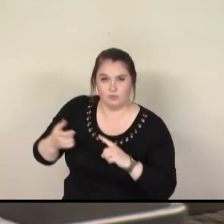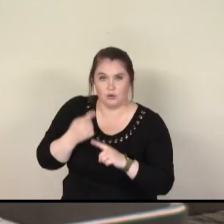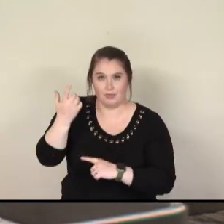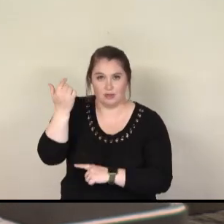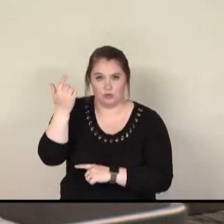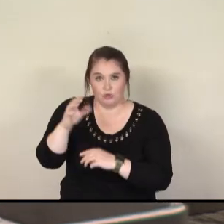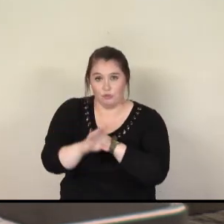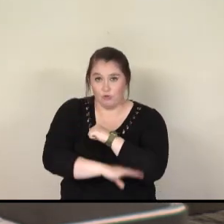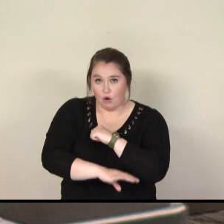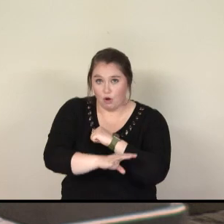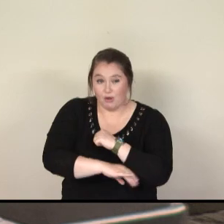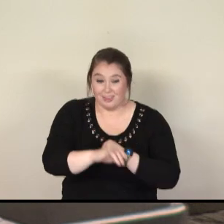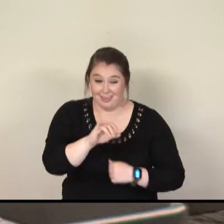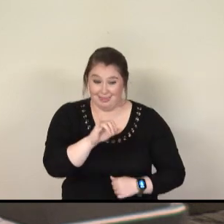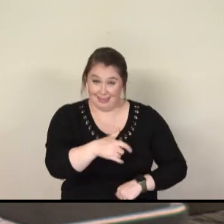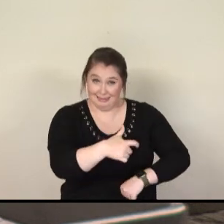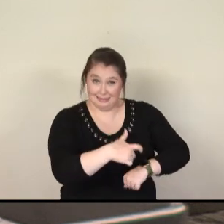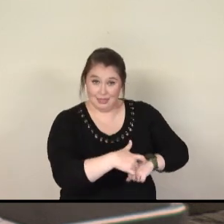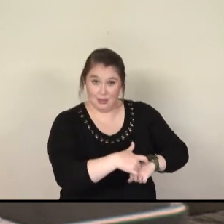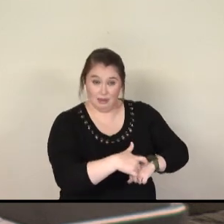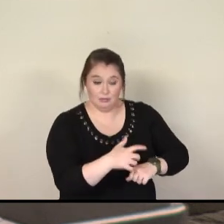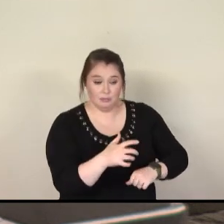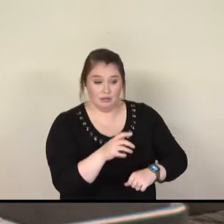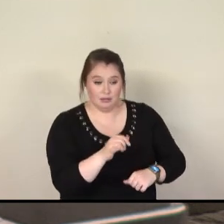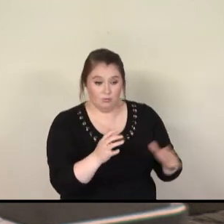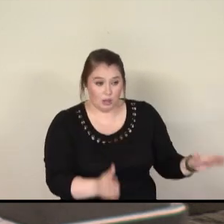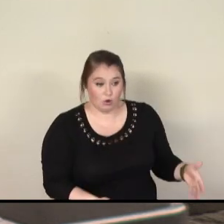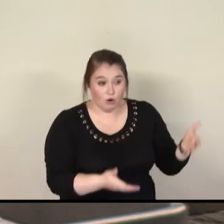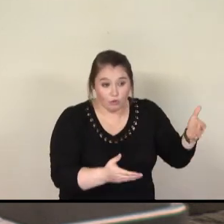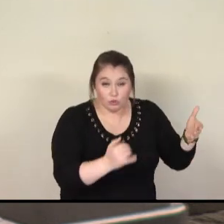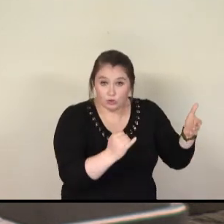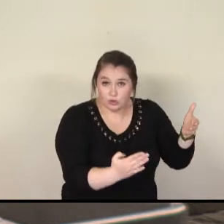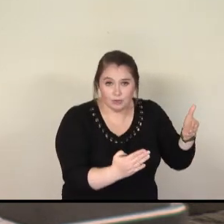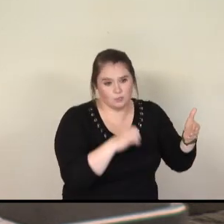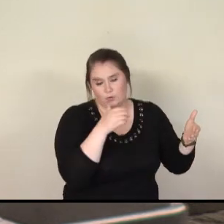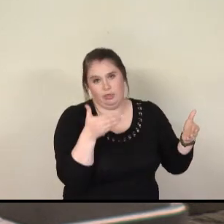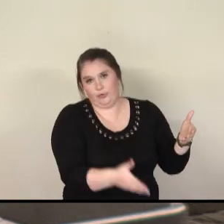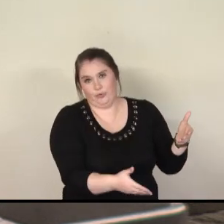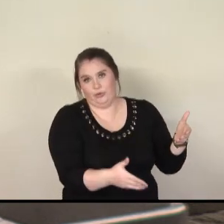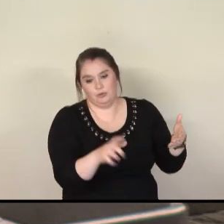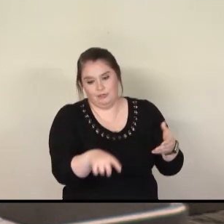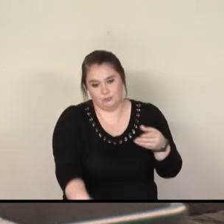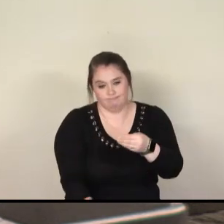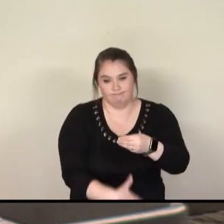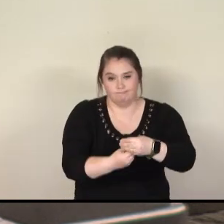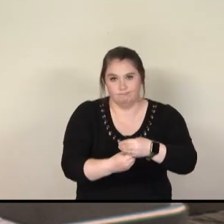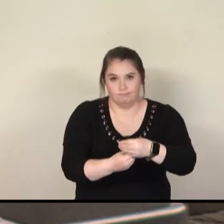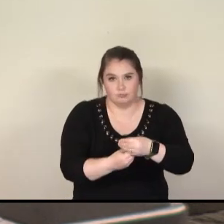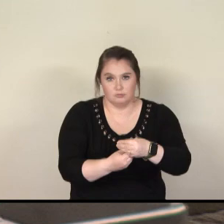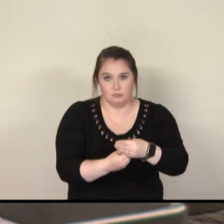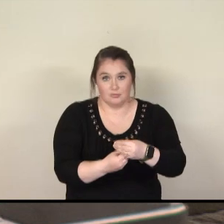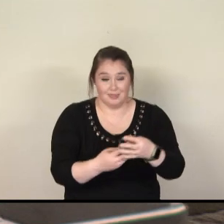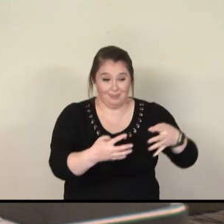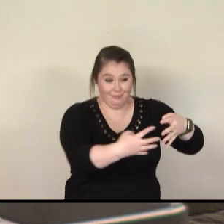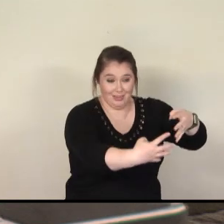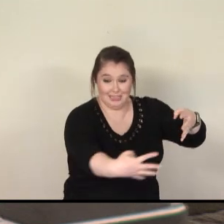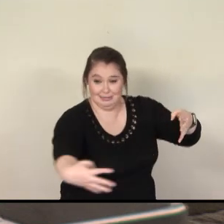fall that weren't in place at the time we bid the job. So we're increasing the perimeter fence height to 8